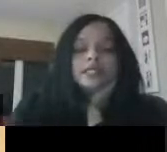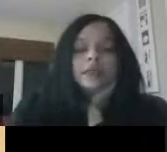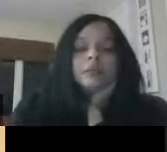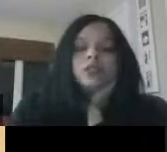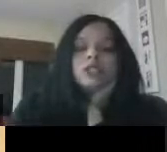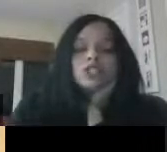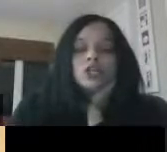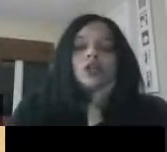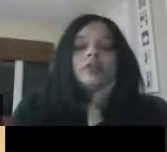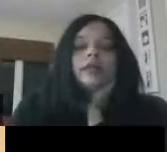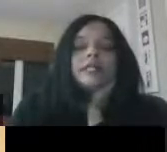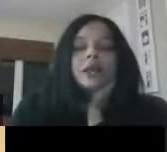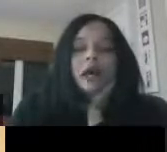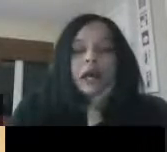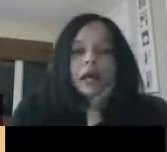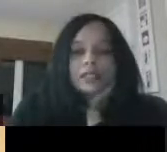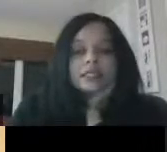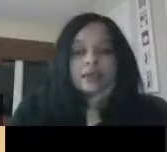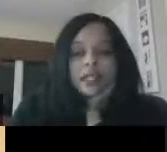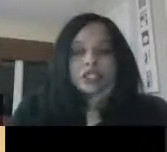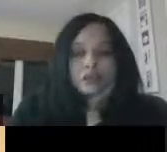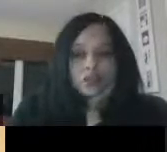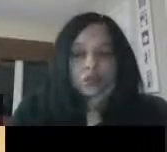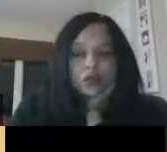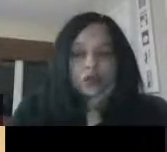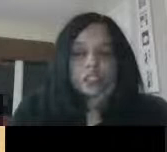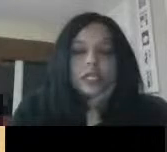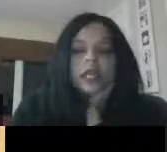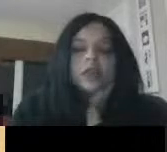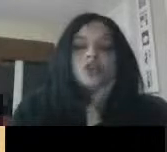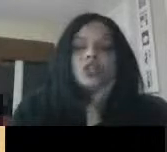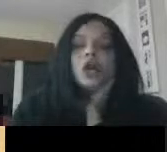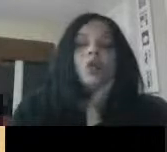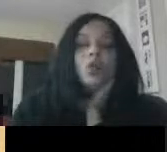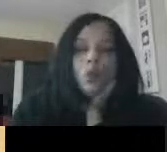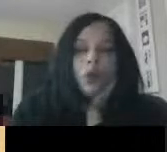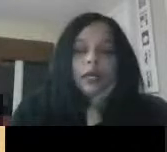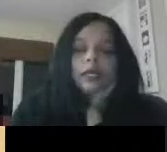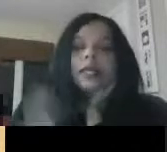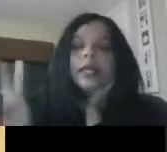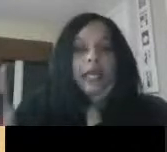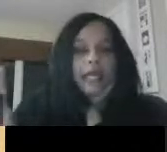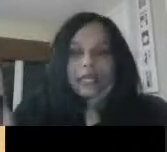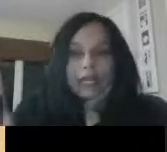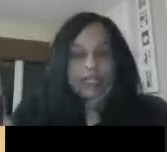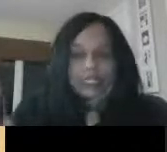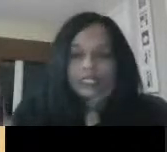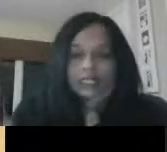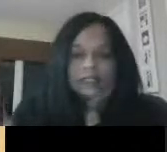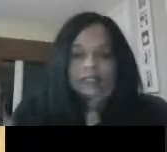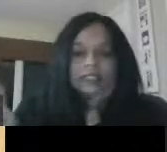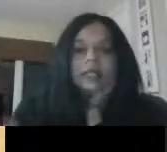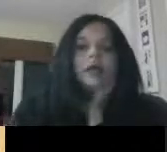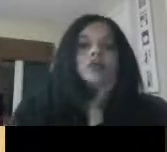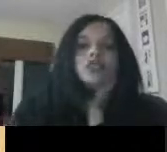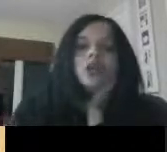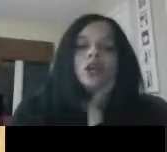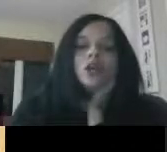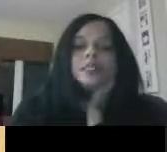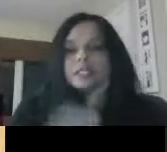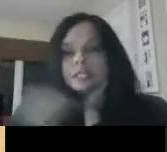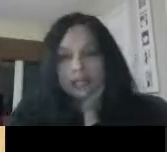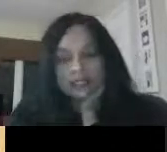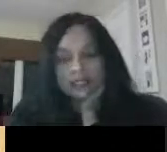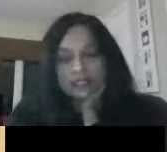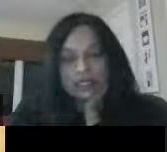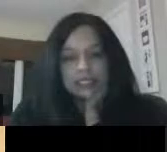this as an example to show you that it's a constellation of scores. There's no one ADHD test. There's